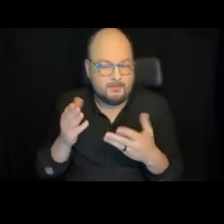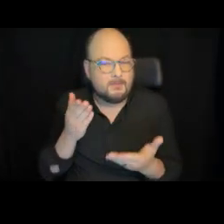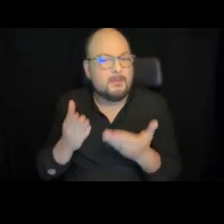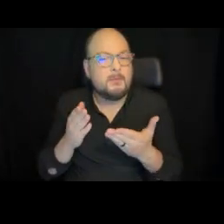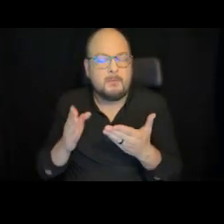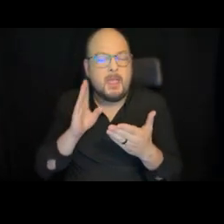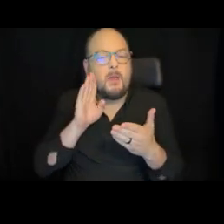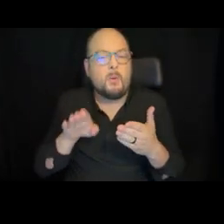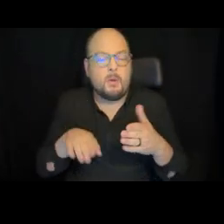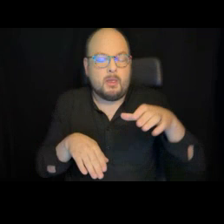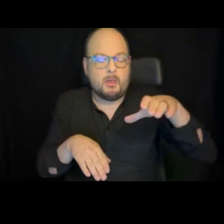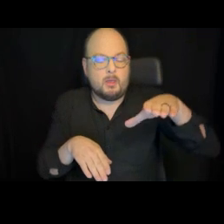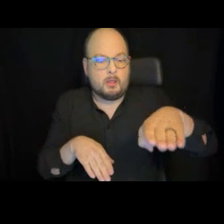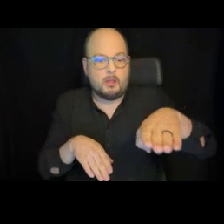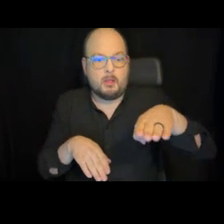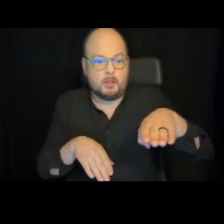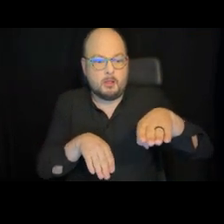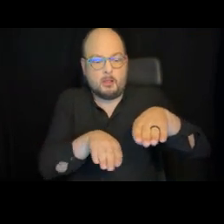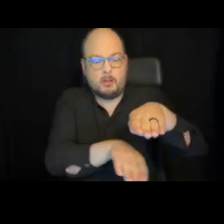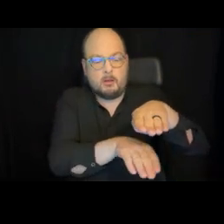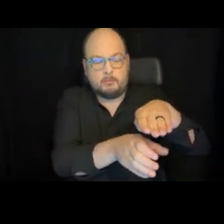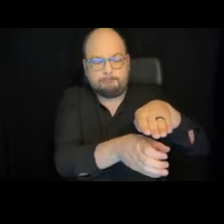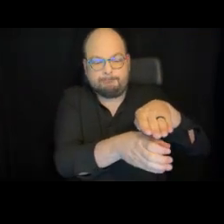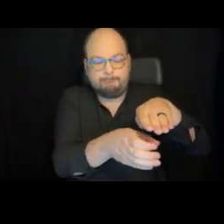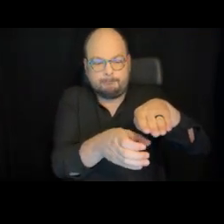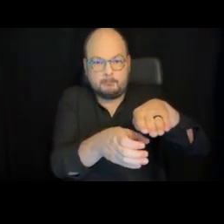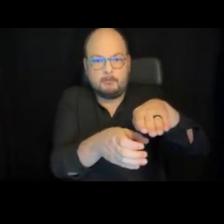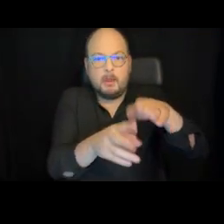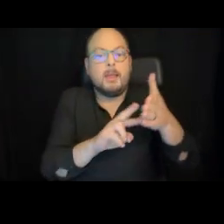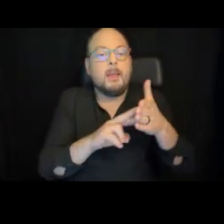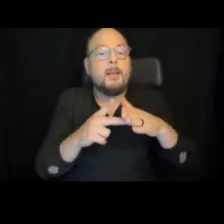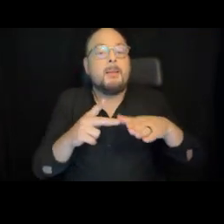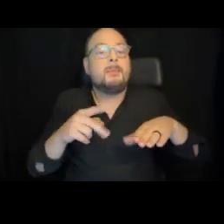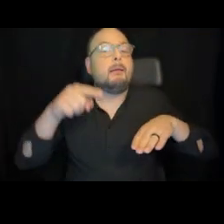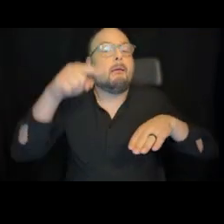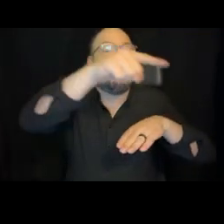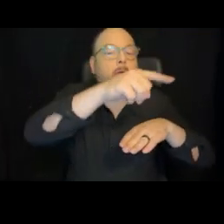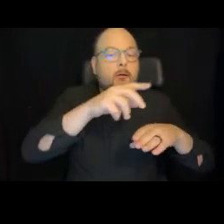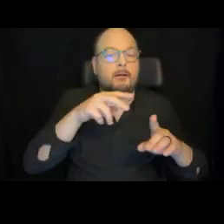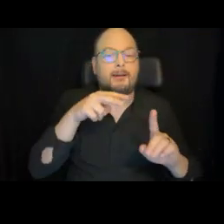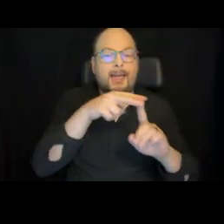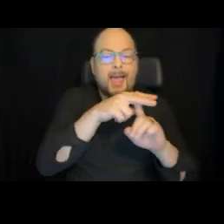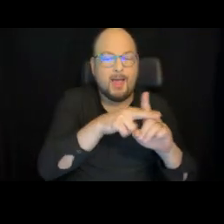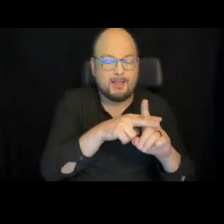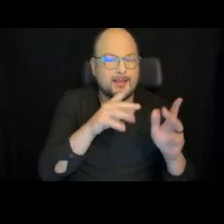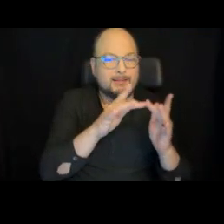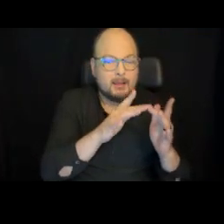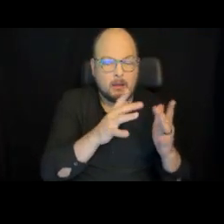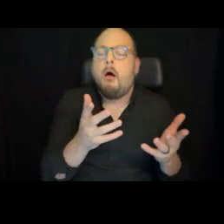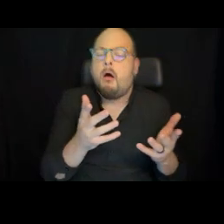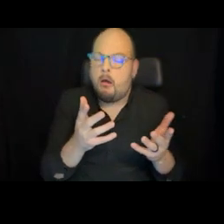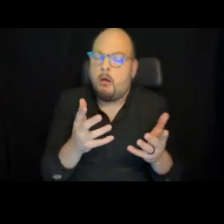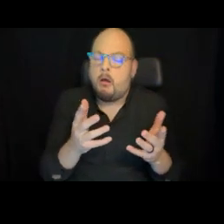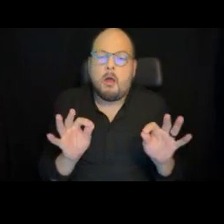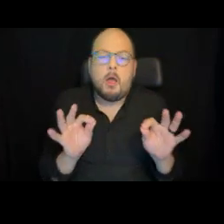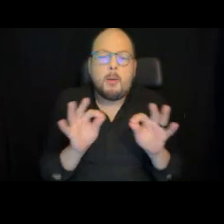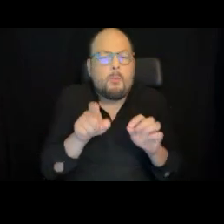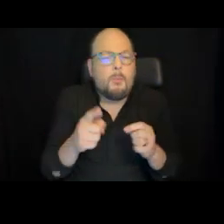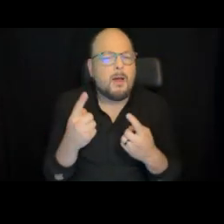cabinets, encroaching the clear floor space to reach the outlets. Designers and builders are encouraged to consider the projection of these